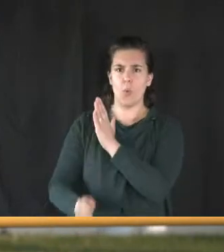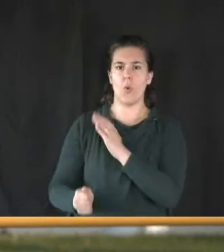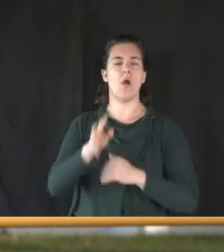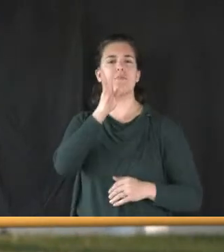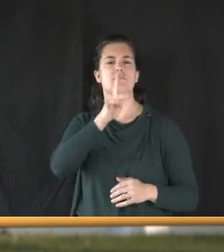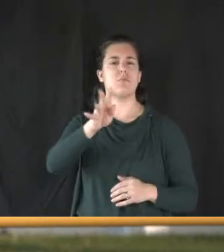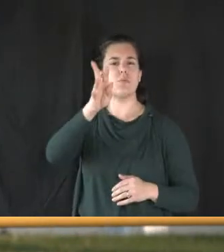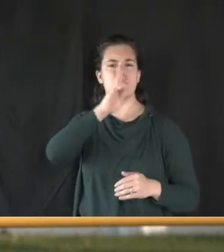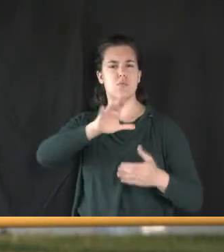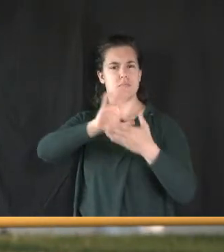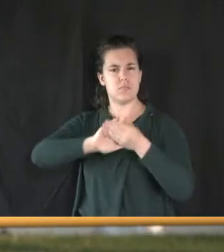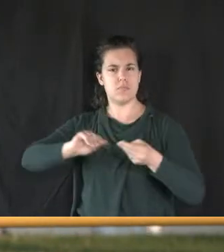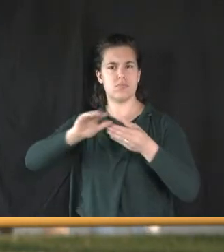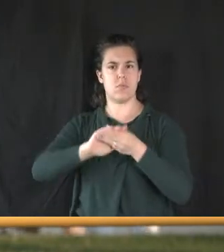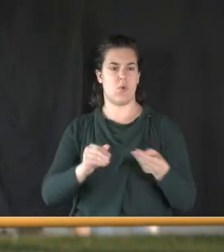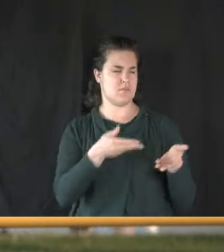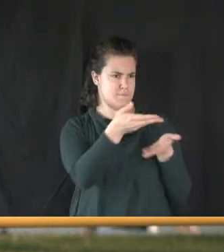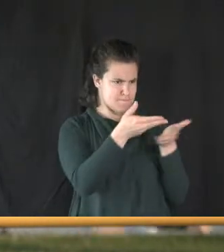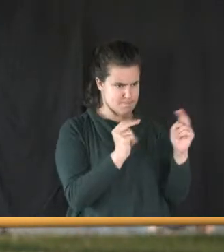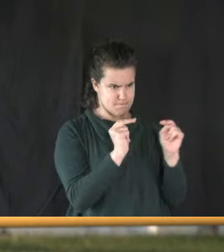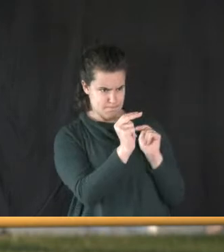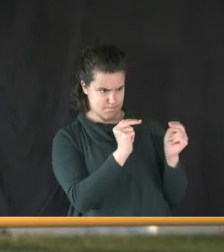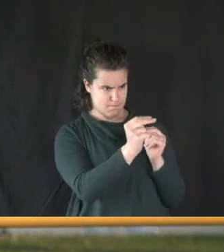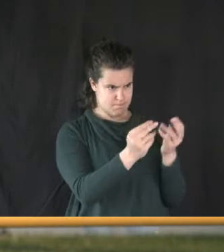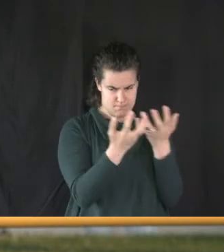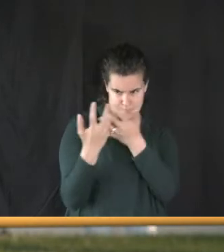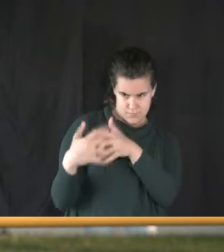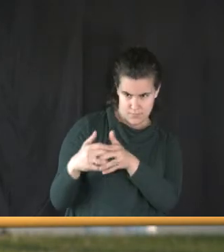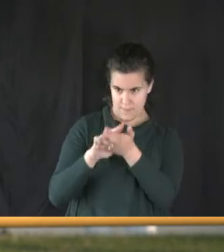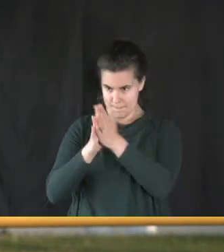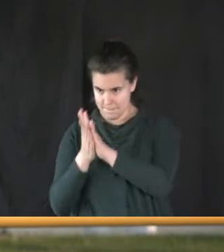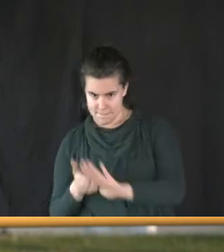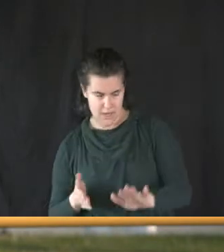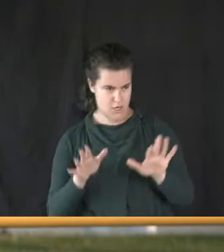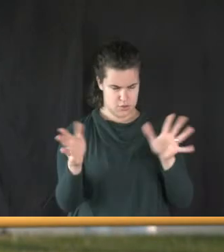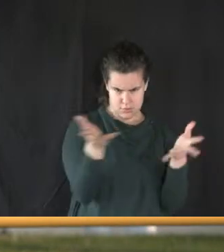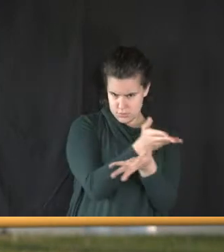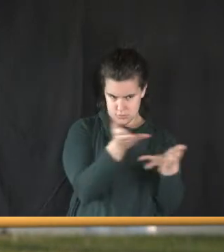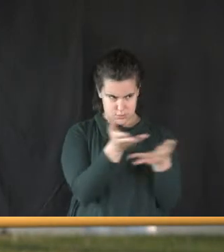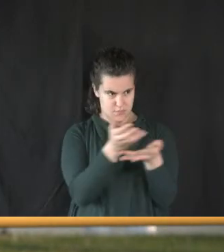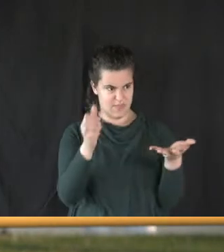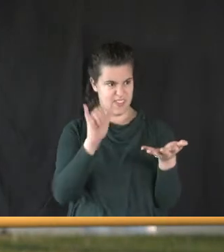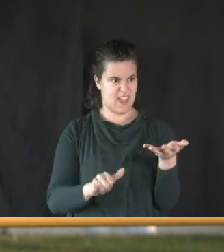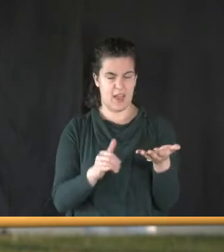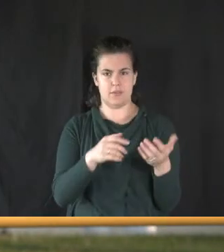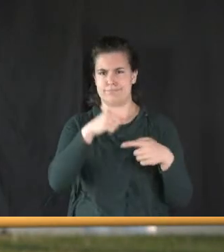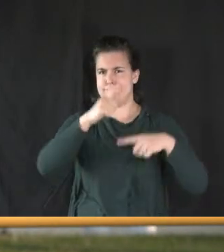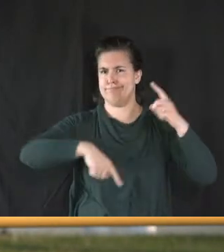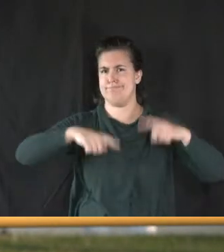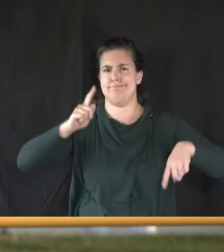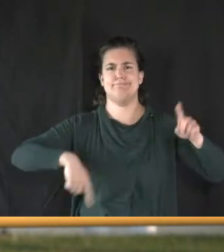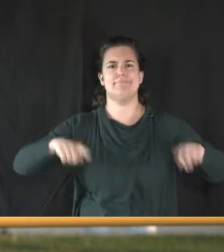orators, negotiators, peacekeepers, mediators.